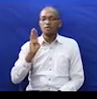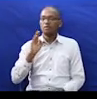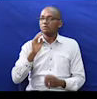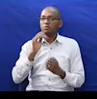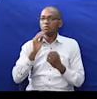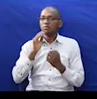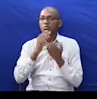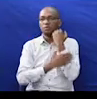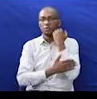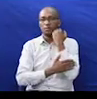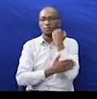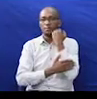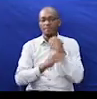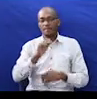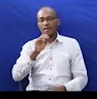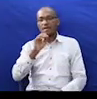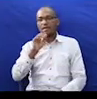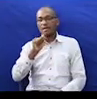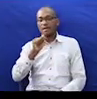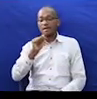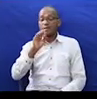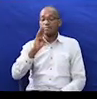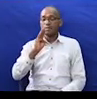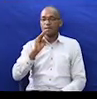Sorry, AB over AC.